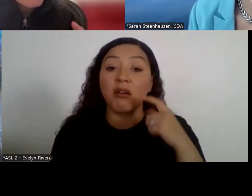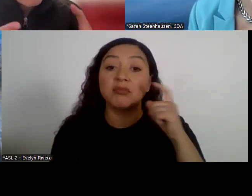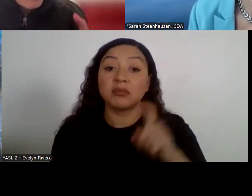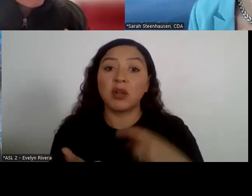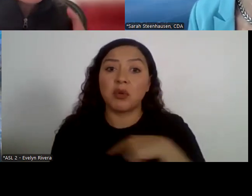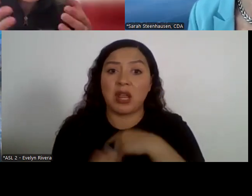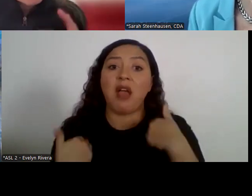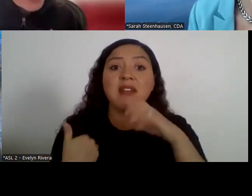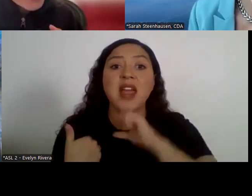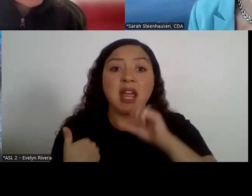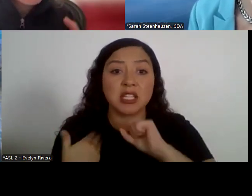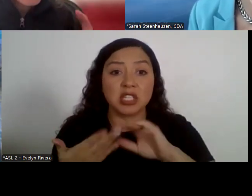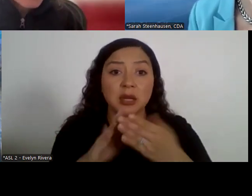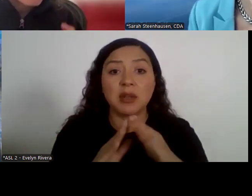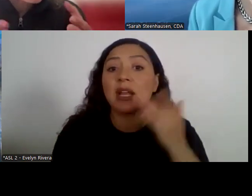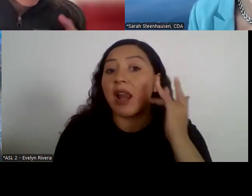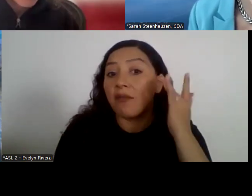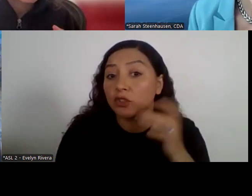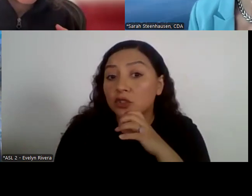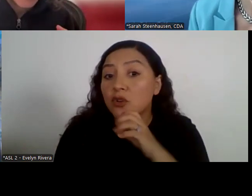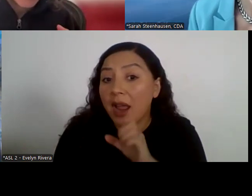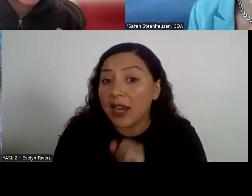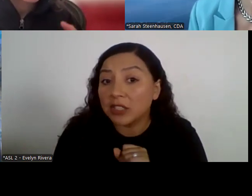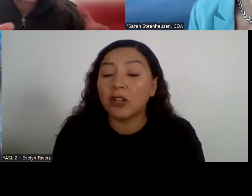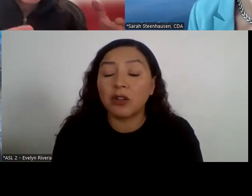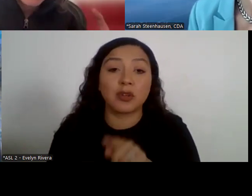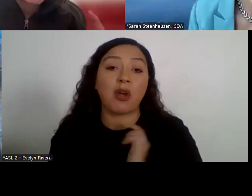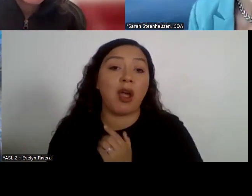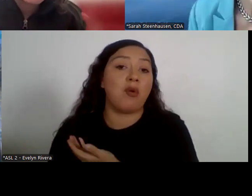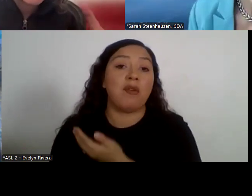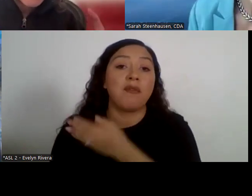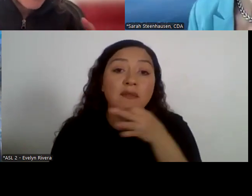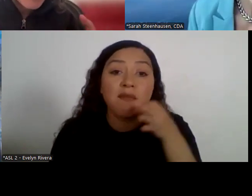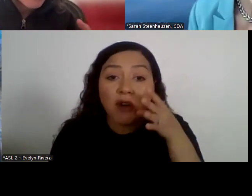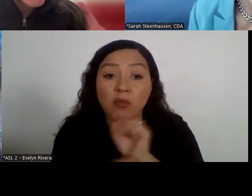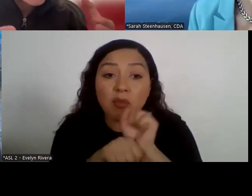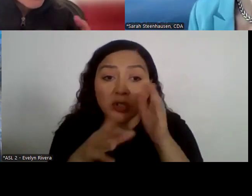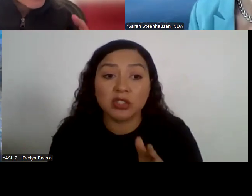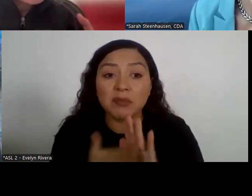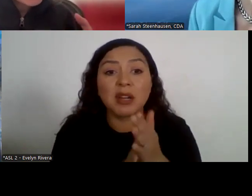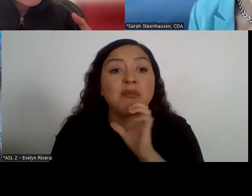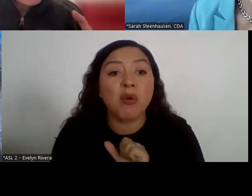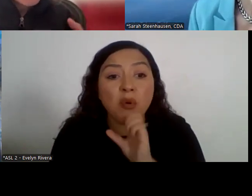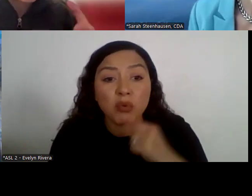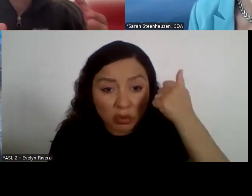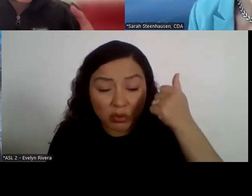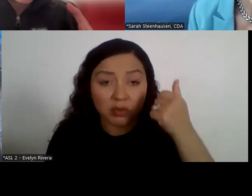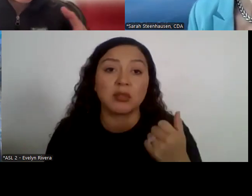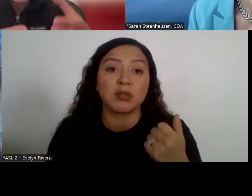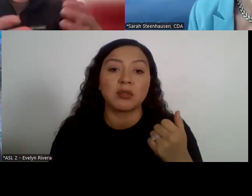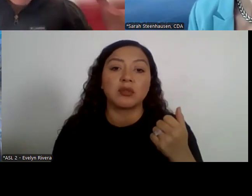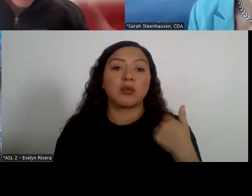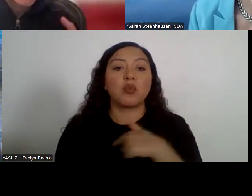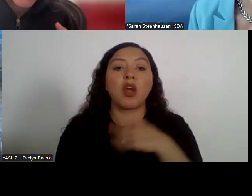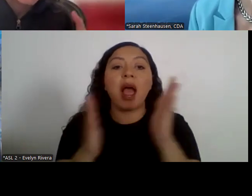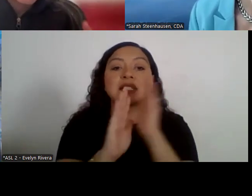community. Like Californians are aging and also our farm workers are aging. And kind of how do we also think about that community caring for kind